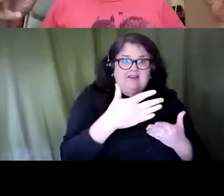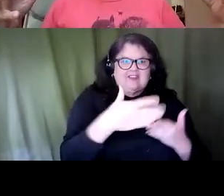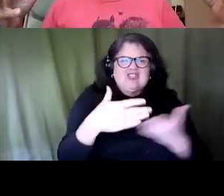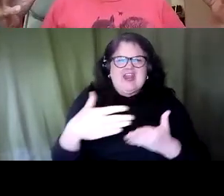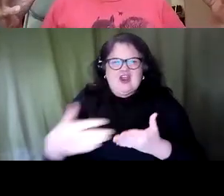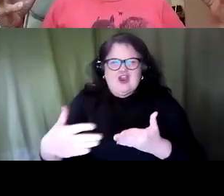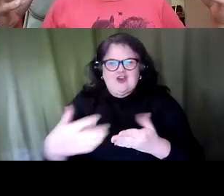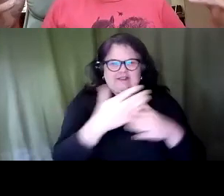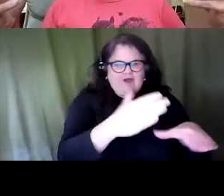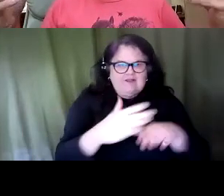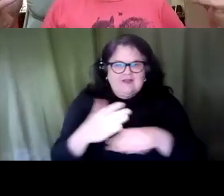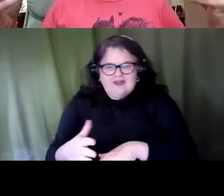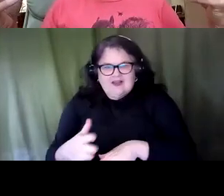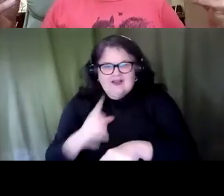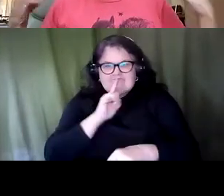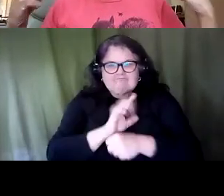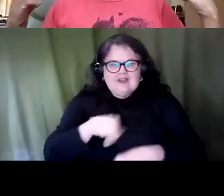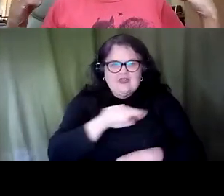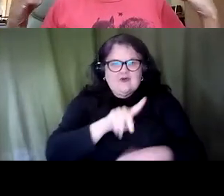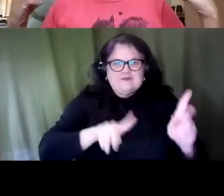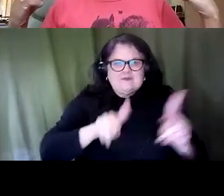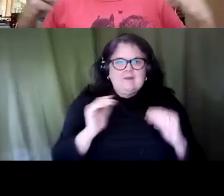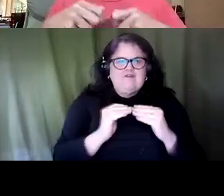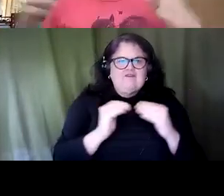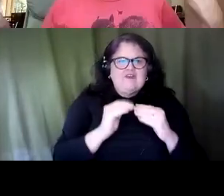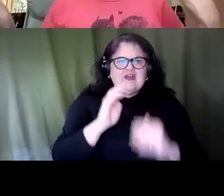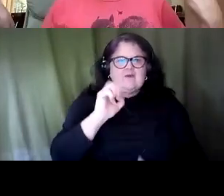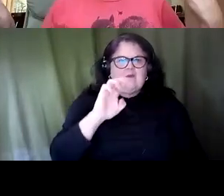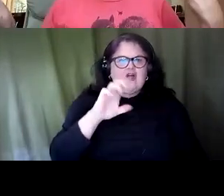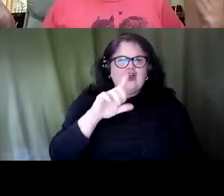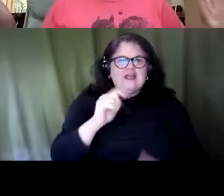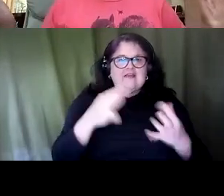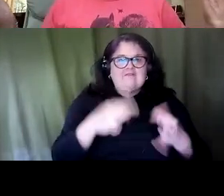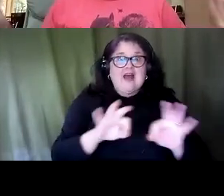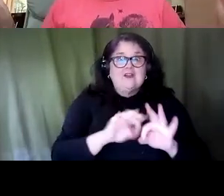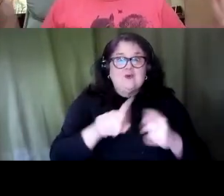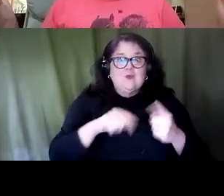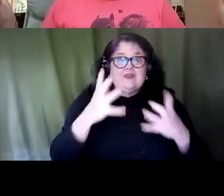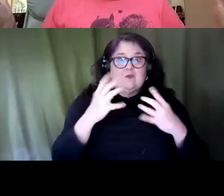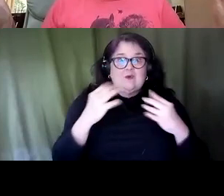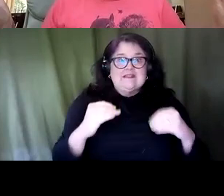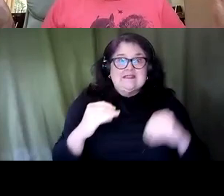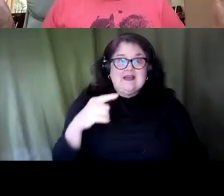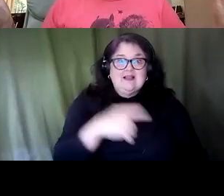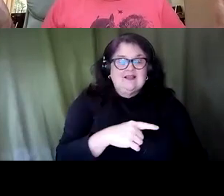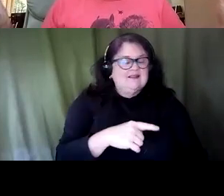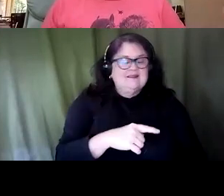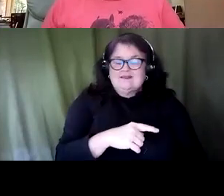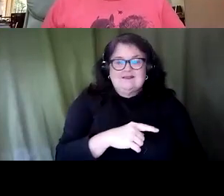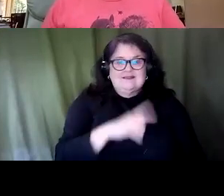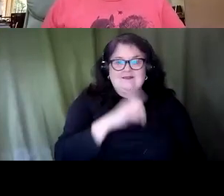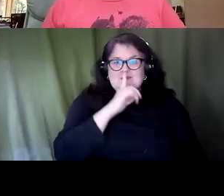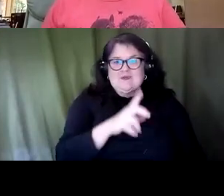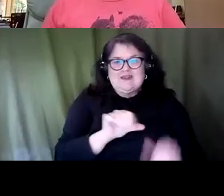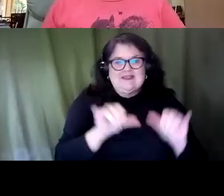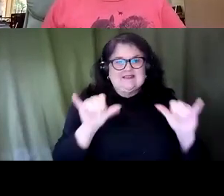different people and guarantee those people fair market value when they want to sell their share. But it's really like the whole system